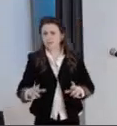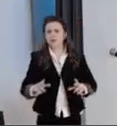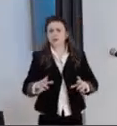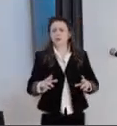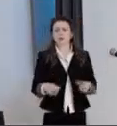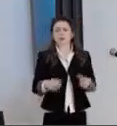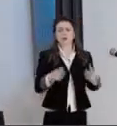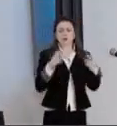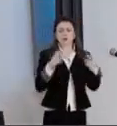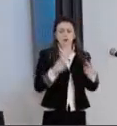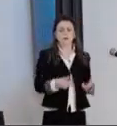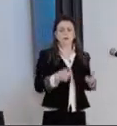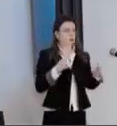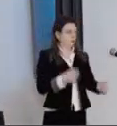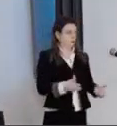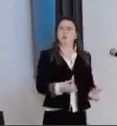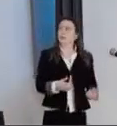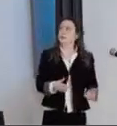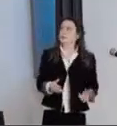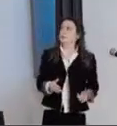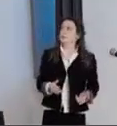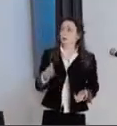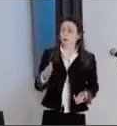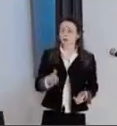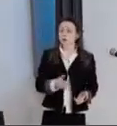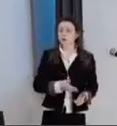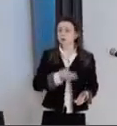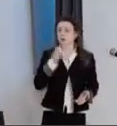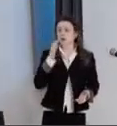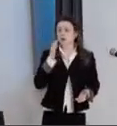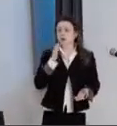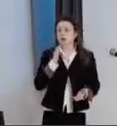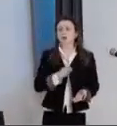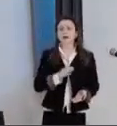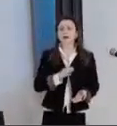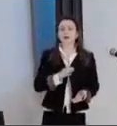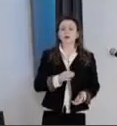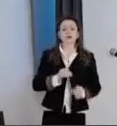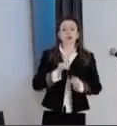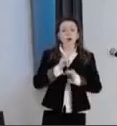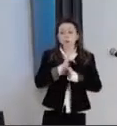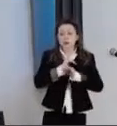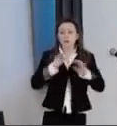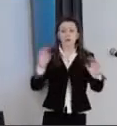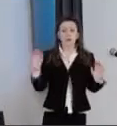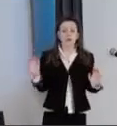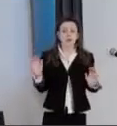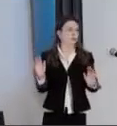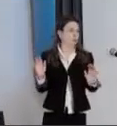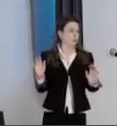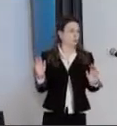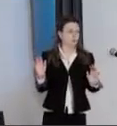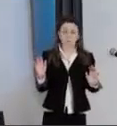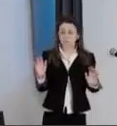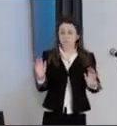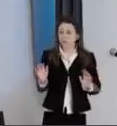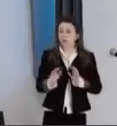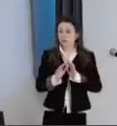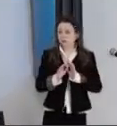This leads to a position which he terms extreme formalism, according to which inorganic things only have formal aesthetic